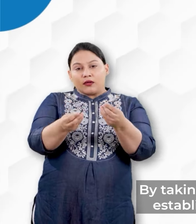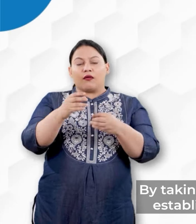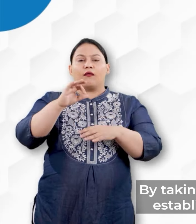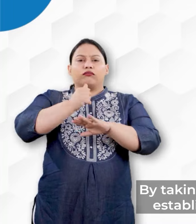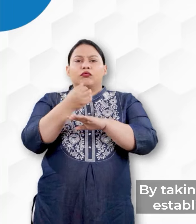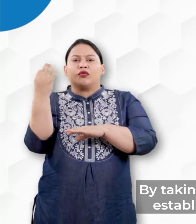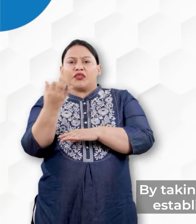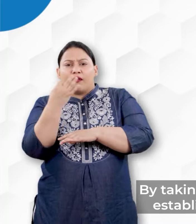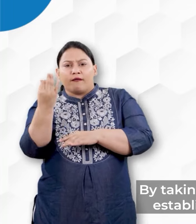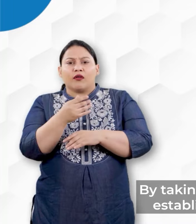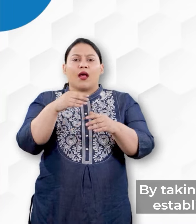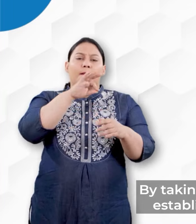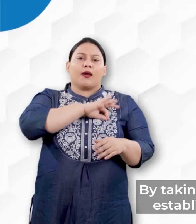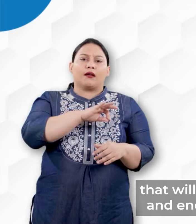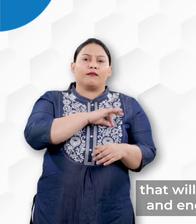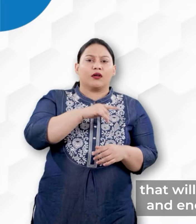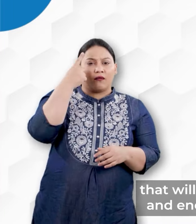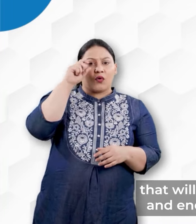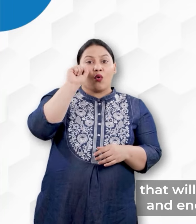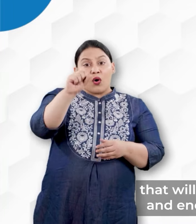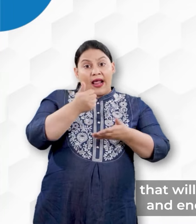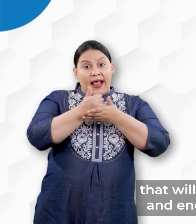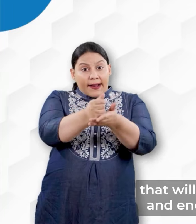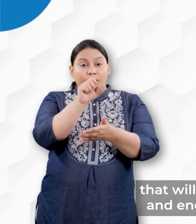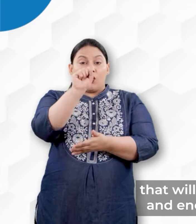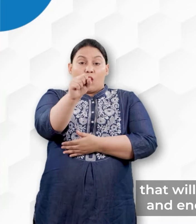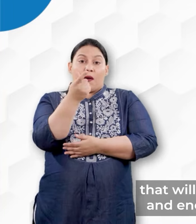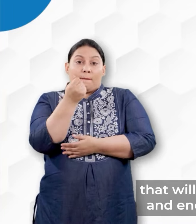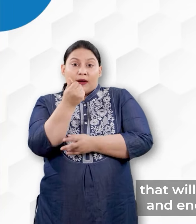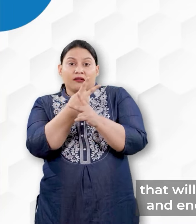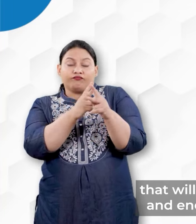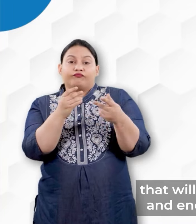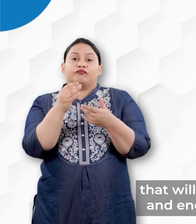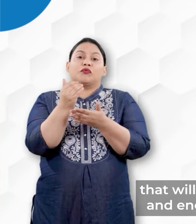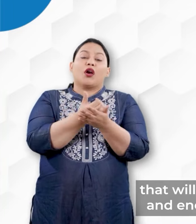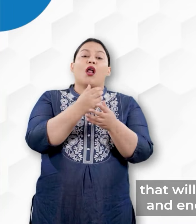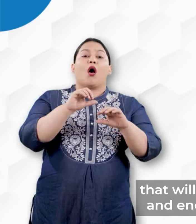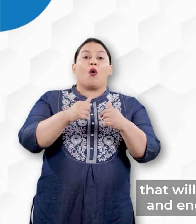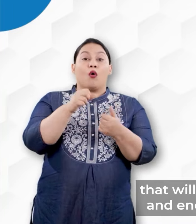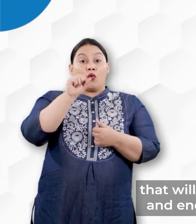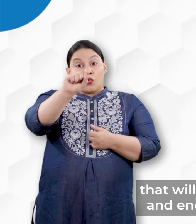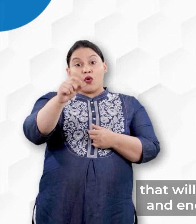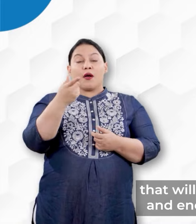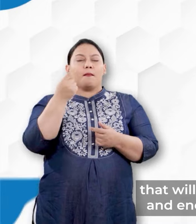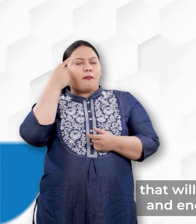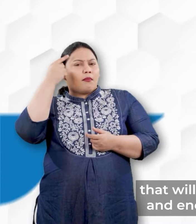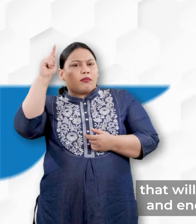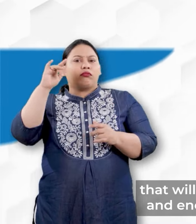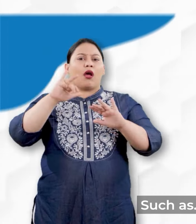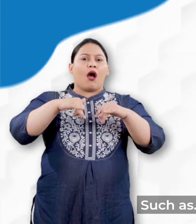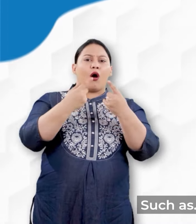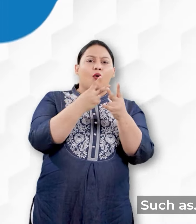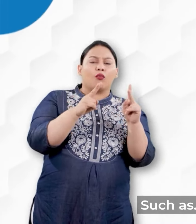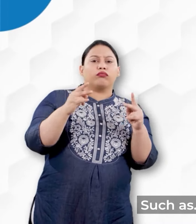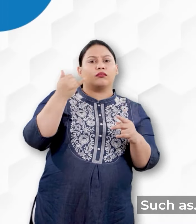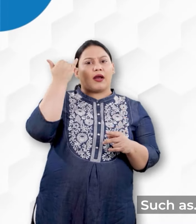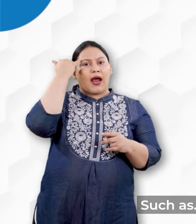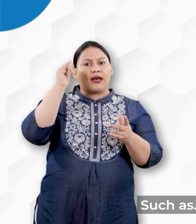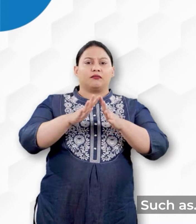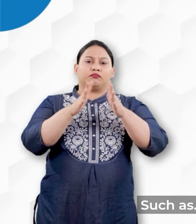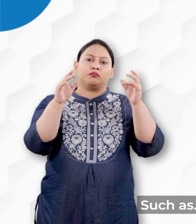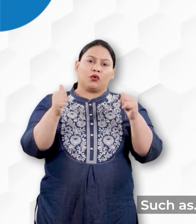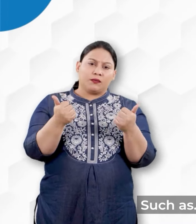a world of new benefits that will help them define happiness and encourage them to dream big, such as